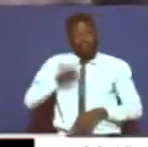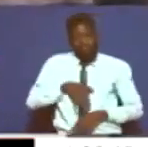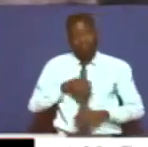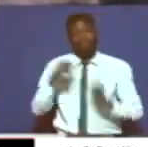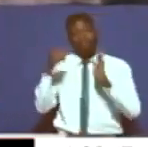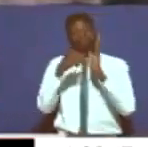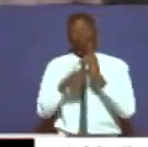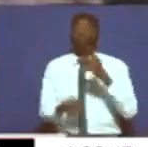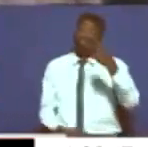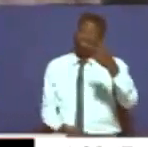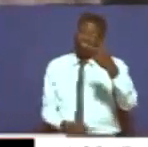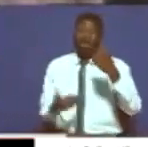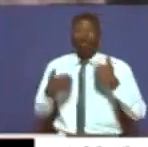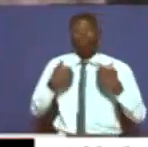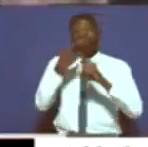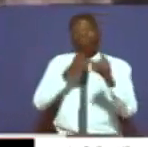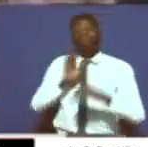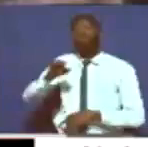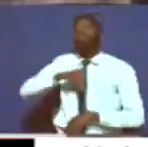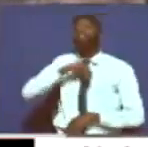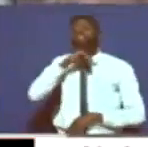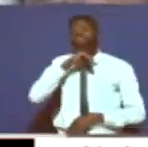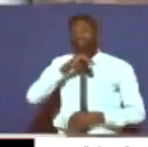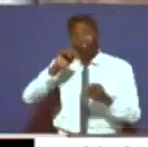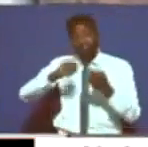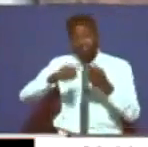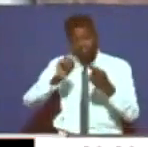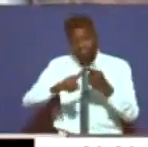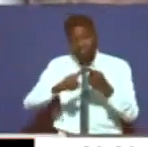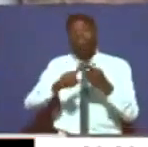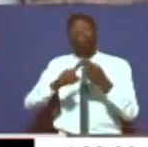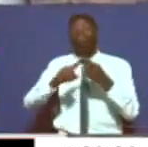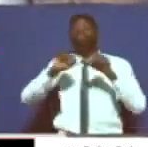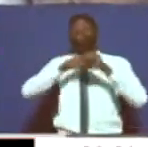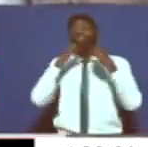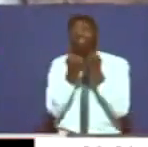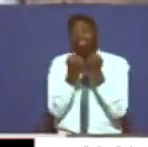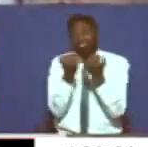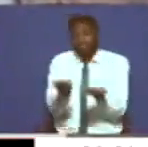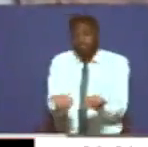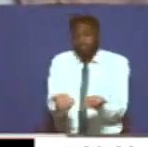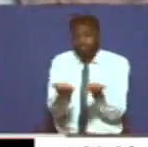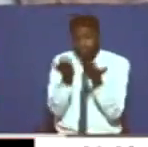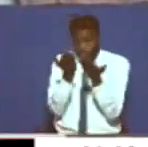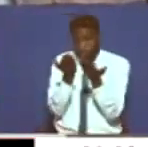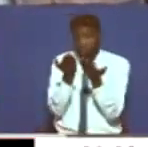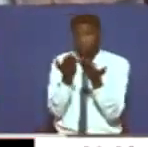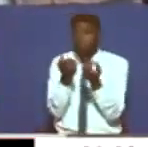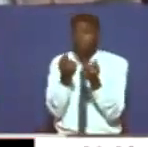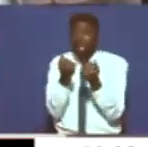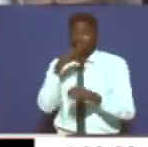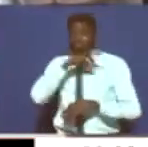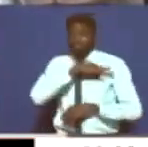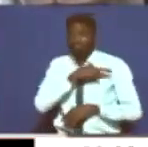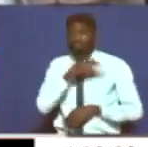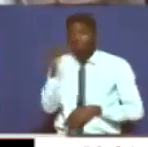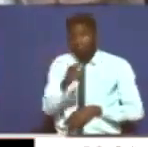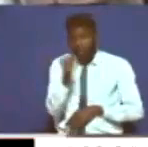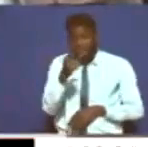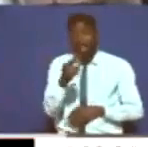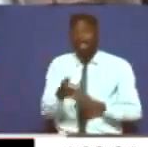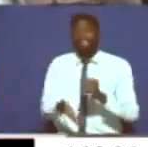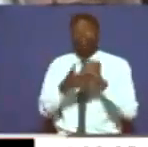Baba's manifesto. The Inua Jamii Pesa Mfukoni is a point that is going to help youth to give us